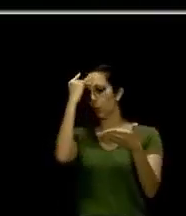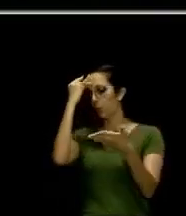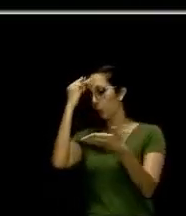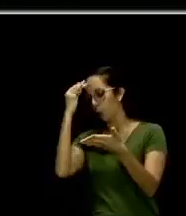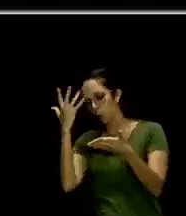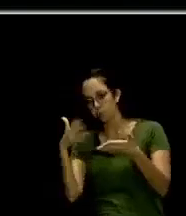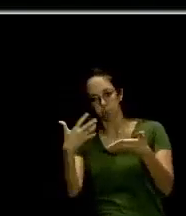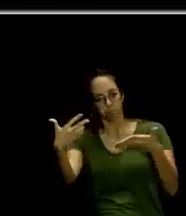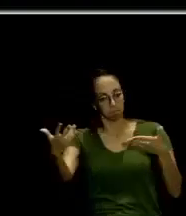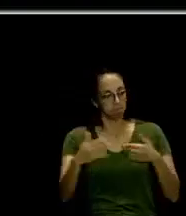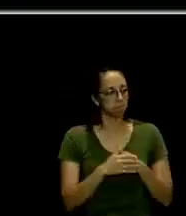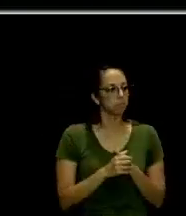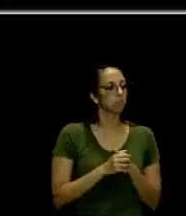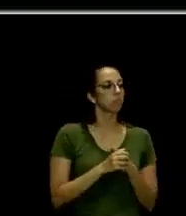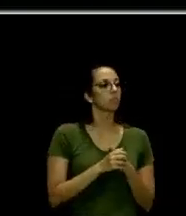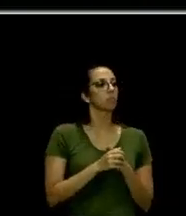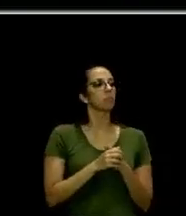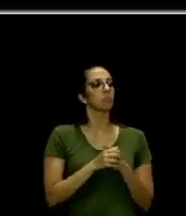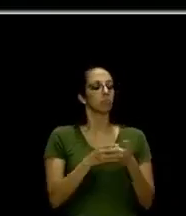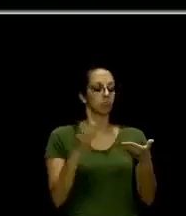etc.